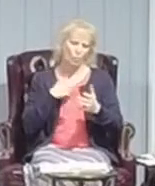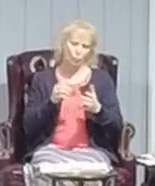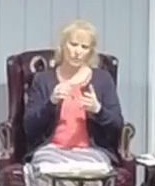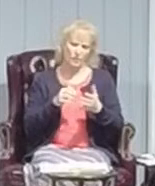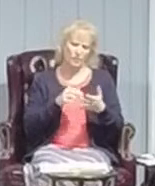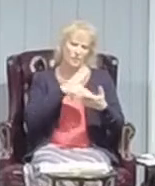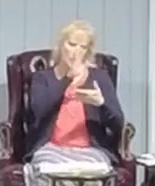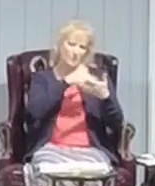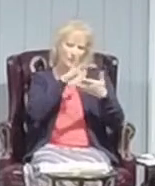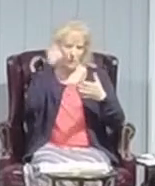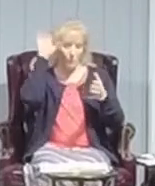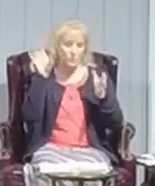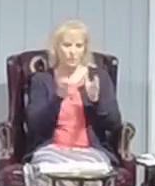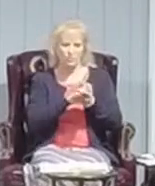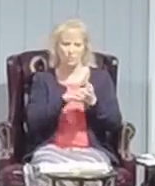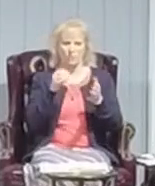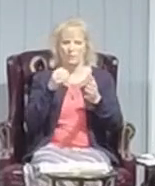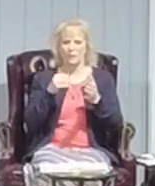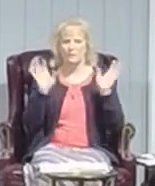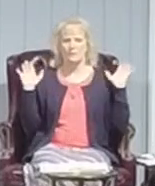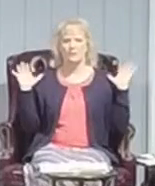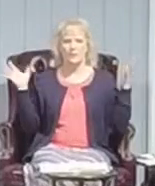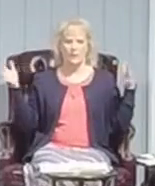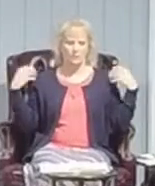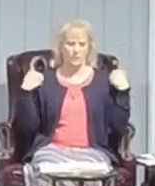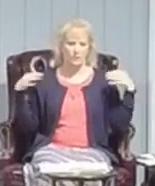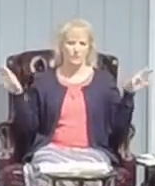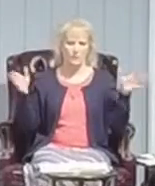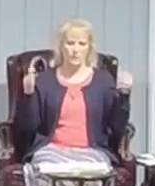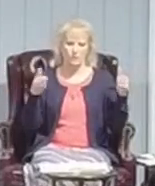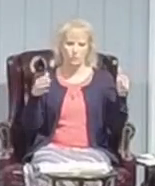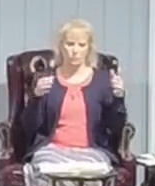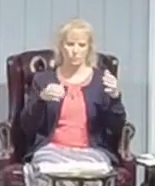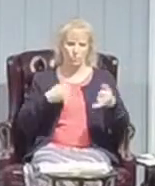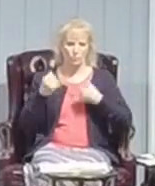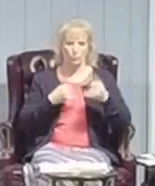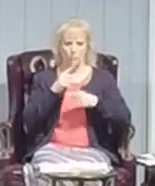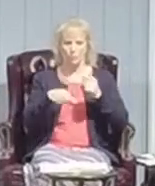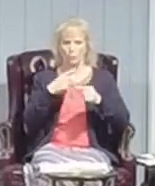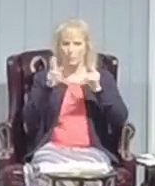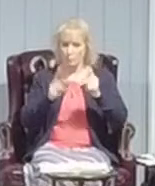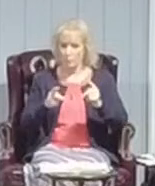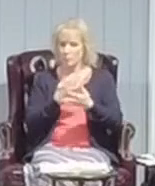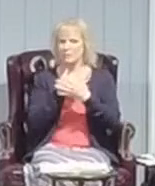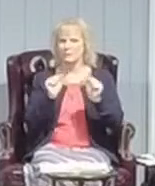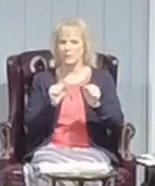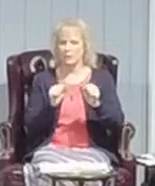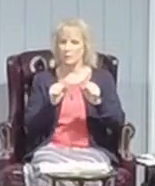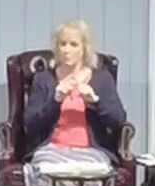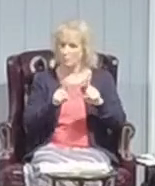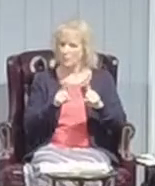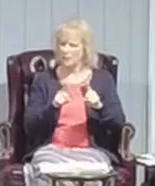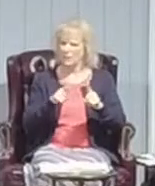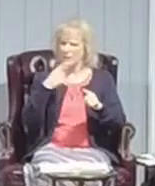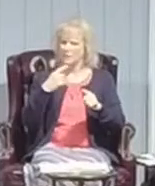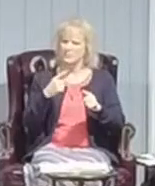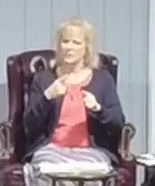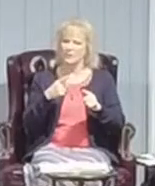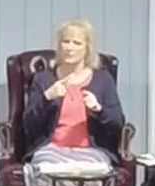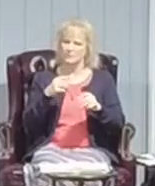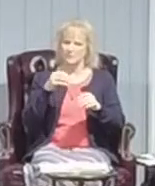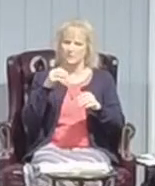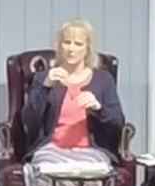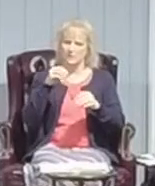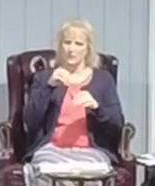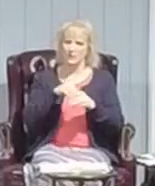that it's the angels in heaven are rejoicing when someone gets saved. But it says there, in the presence of